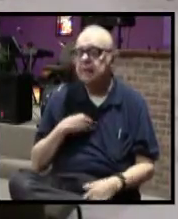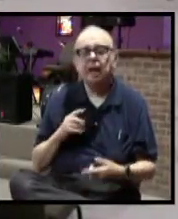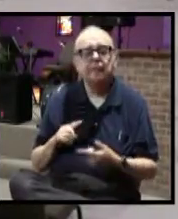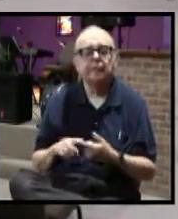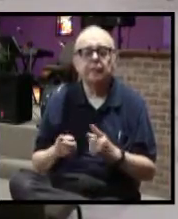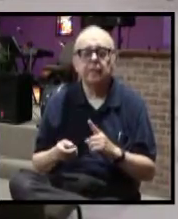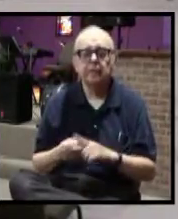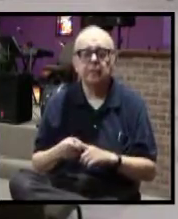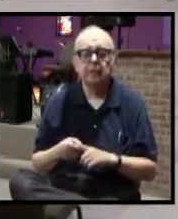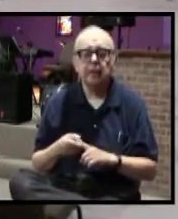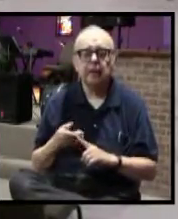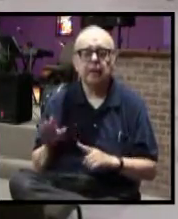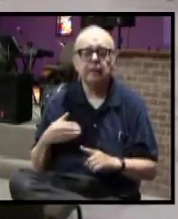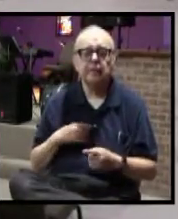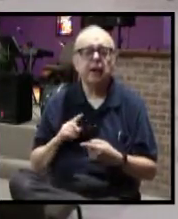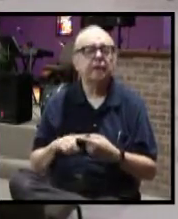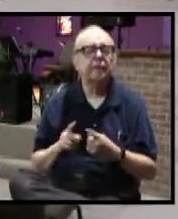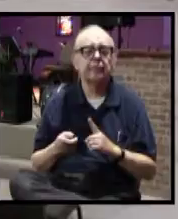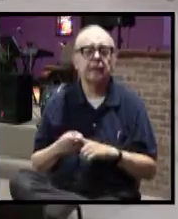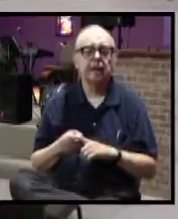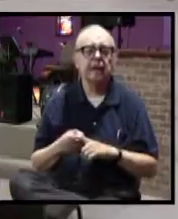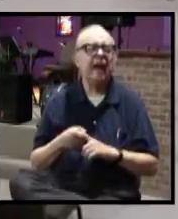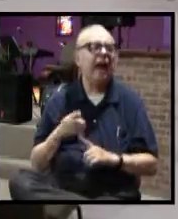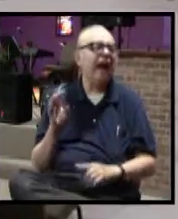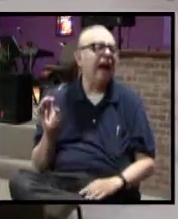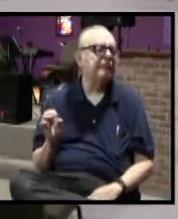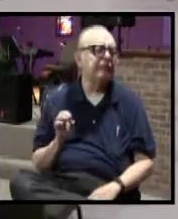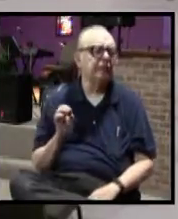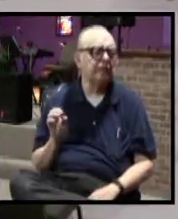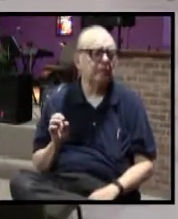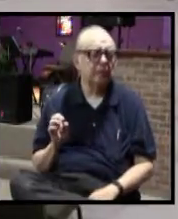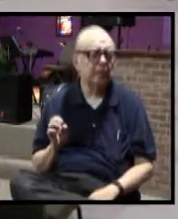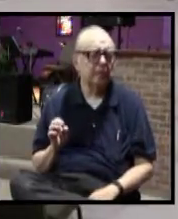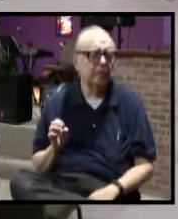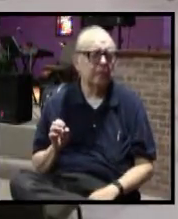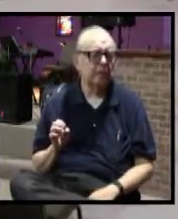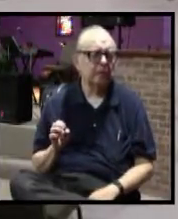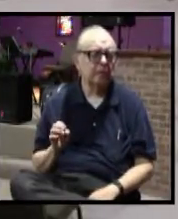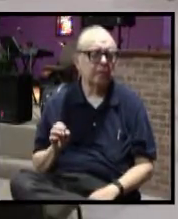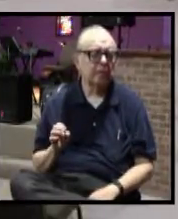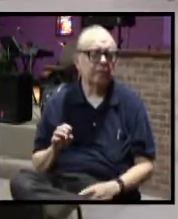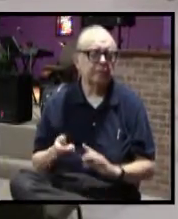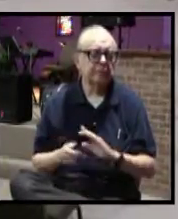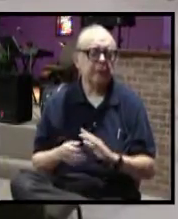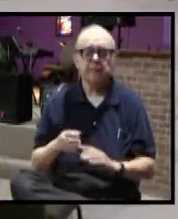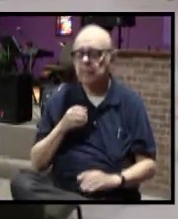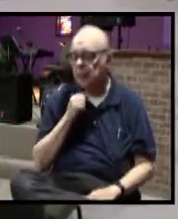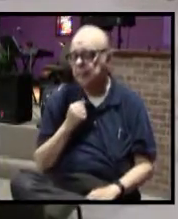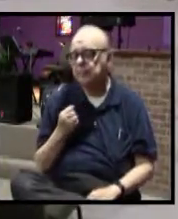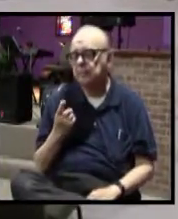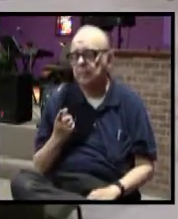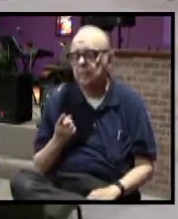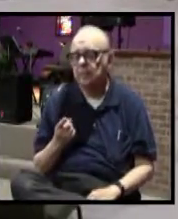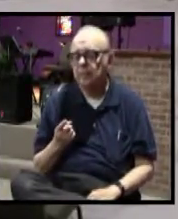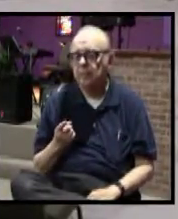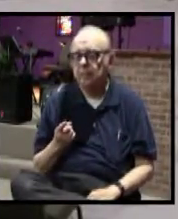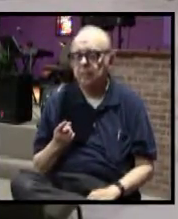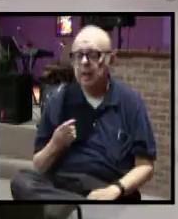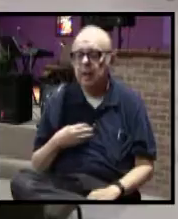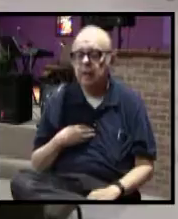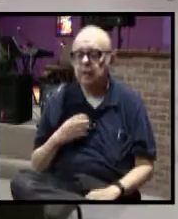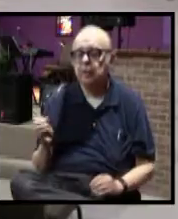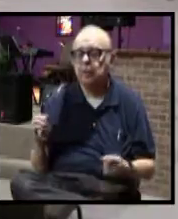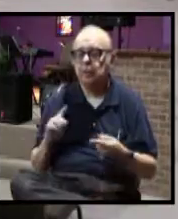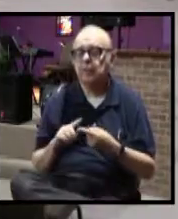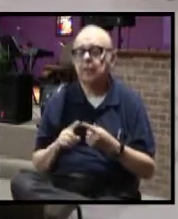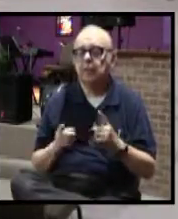Because he didn't have a friend. He's never had a friend. Ever. He just turned 11. And